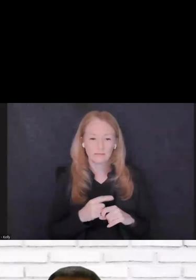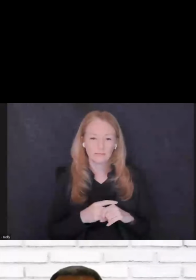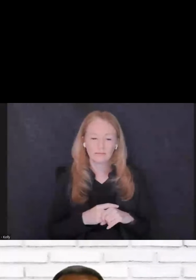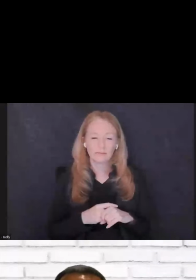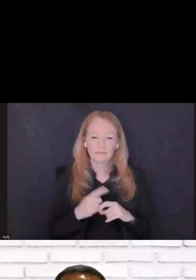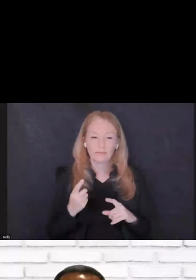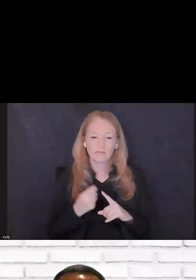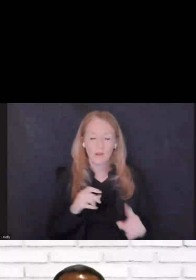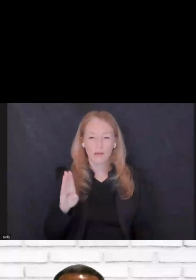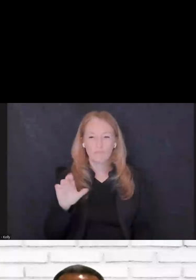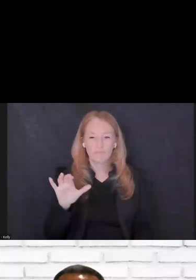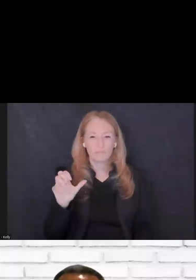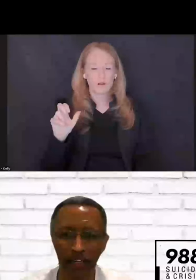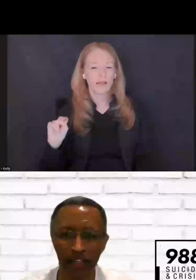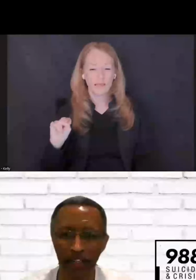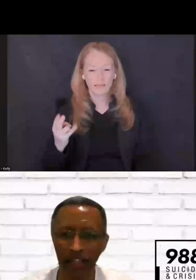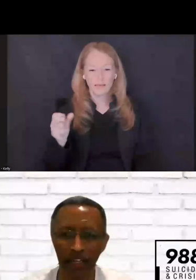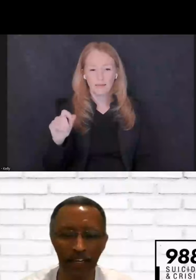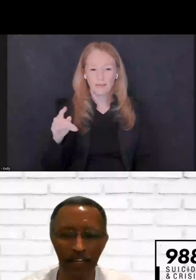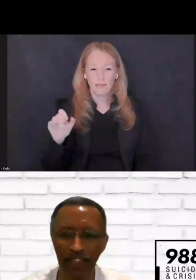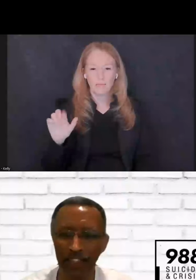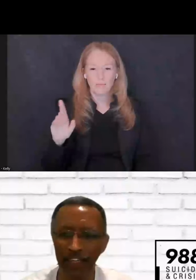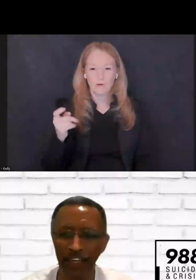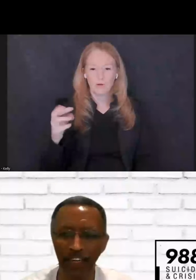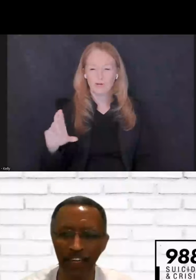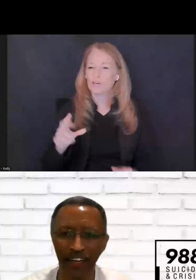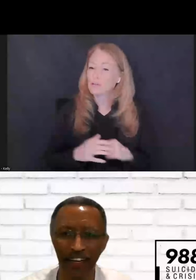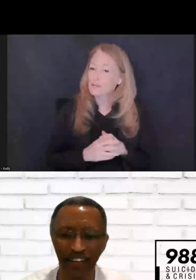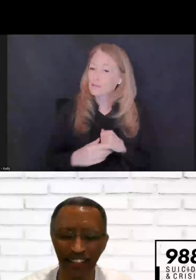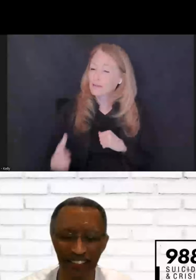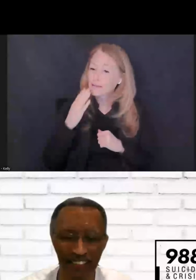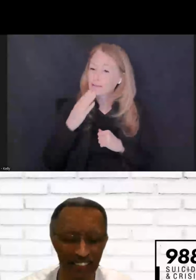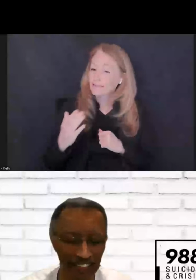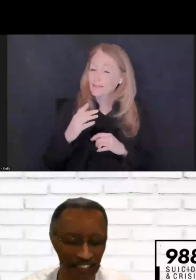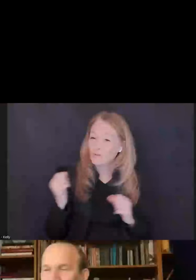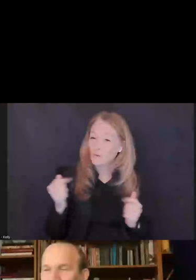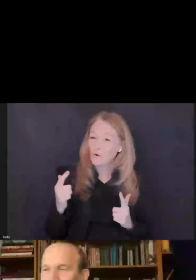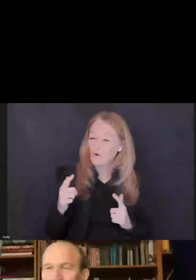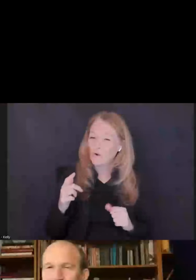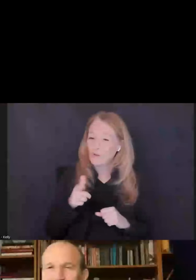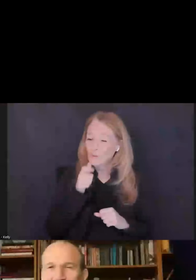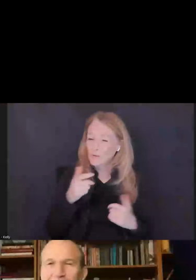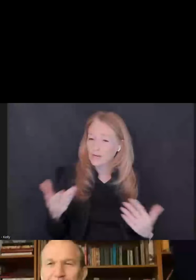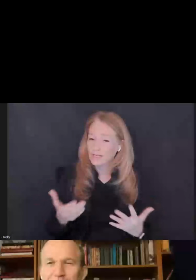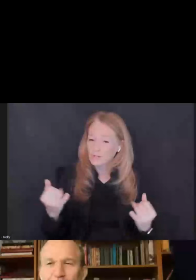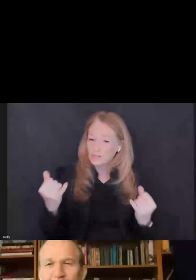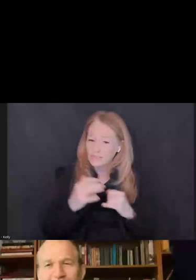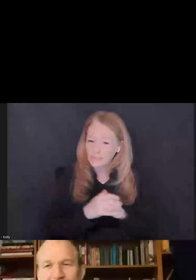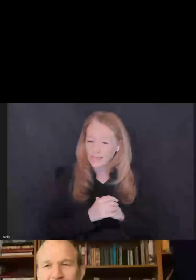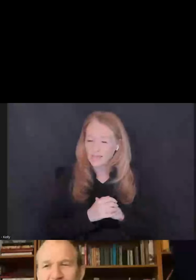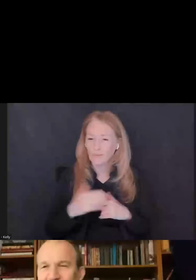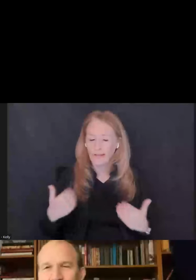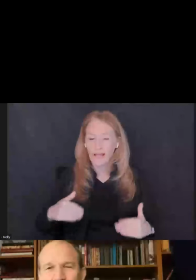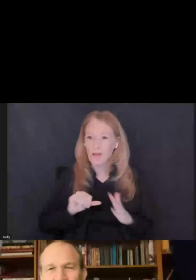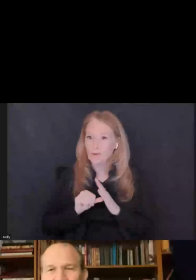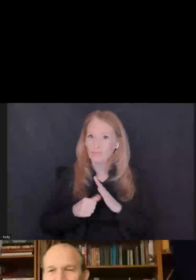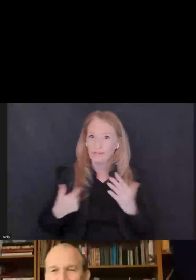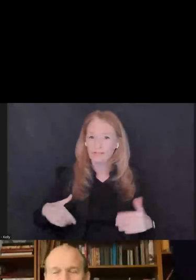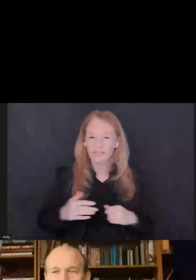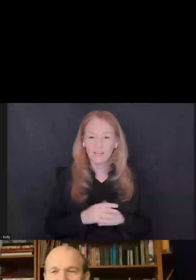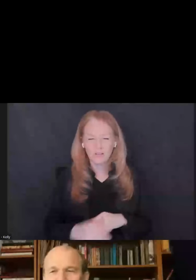all the previous speakers on this call. It's always impressive. You think that at some point we'll run out of content,